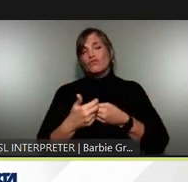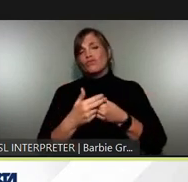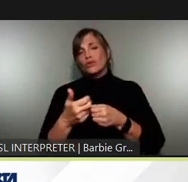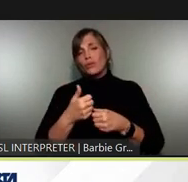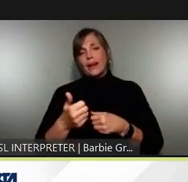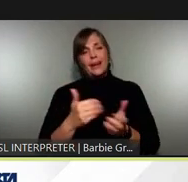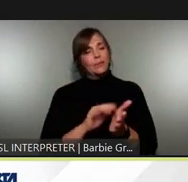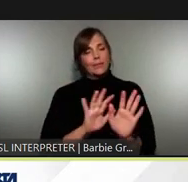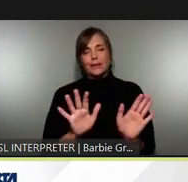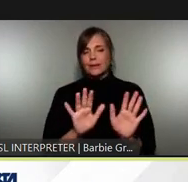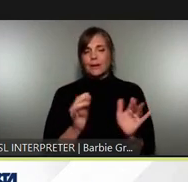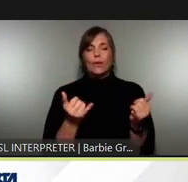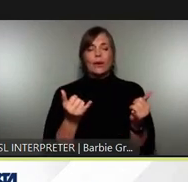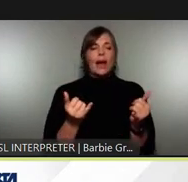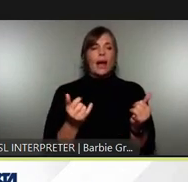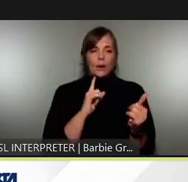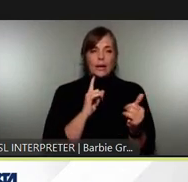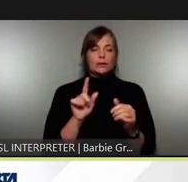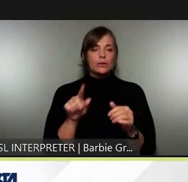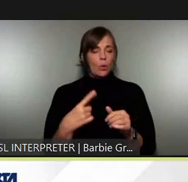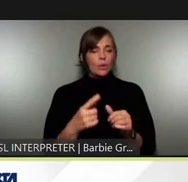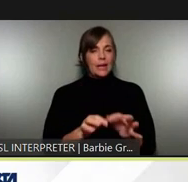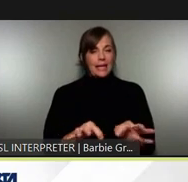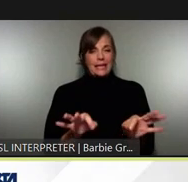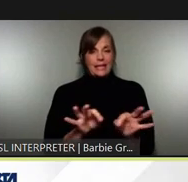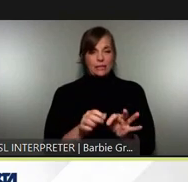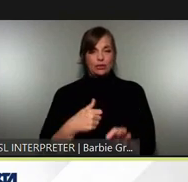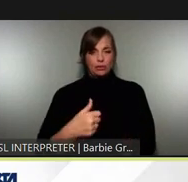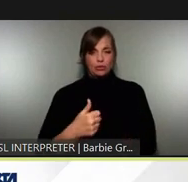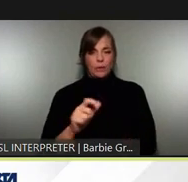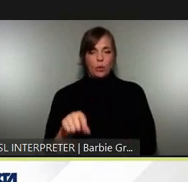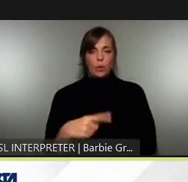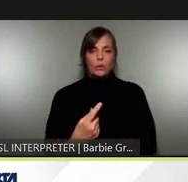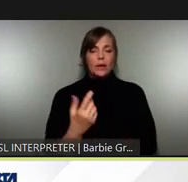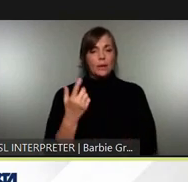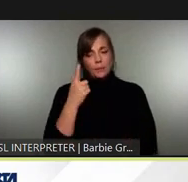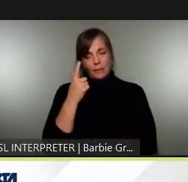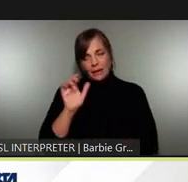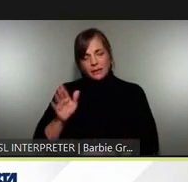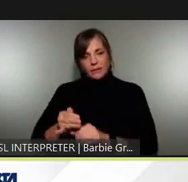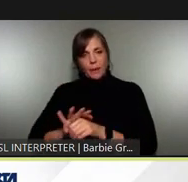now it is continuing to be essential trips only. And due to the pandemic,